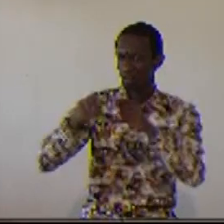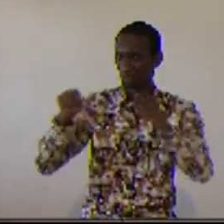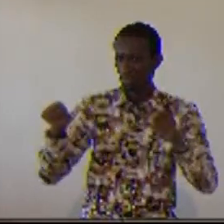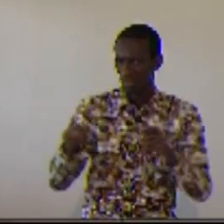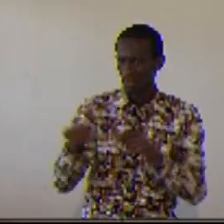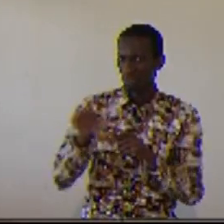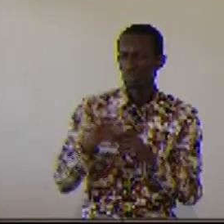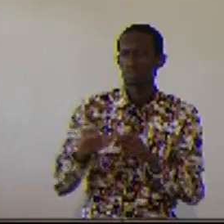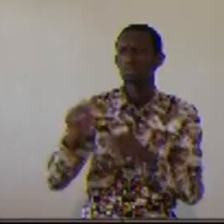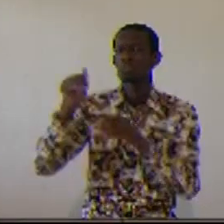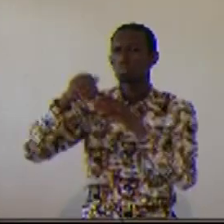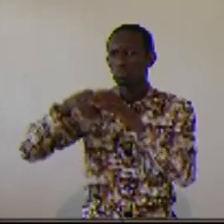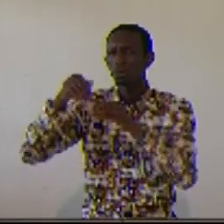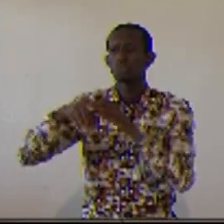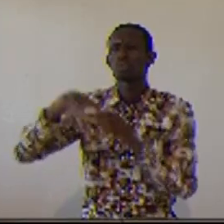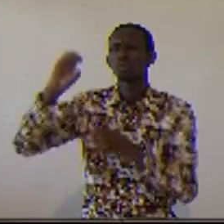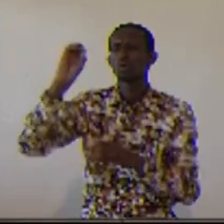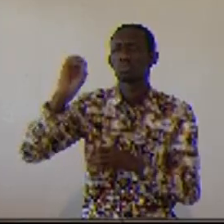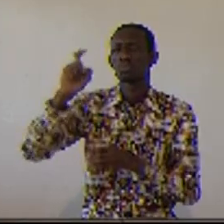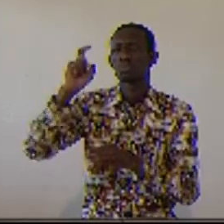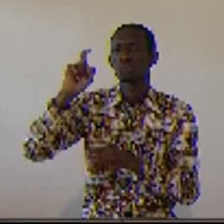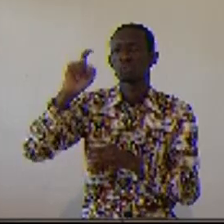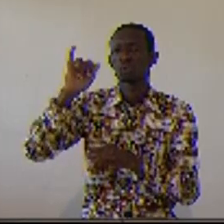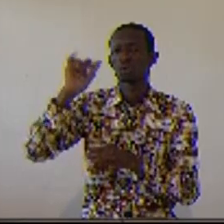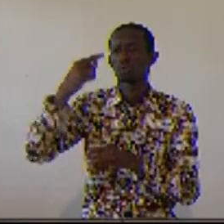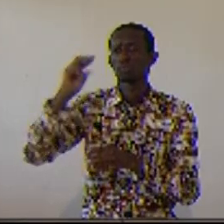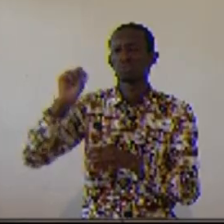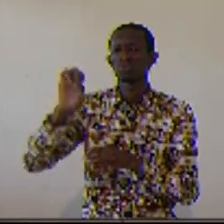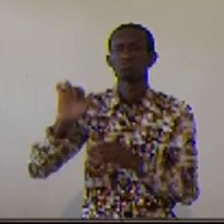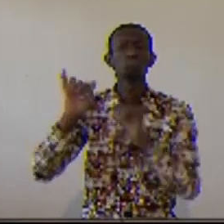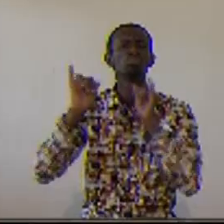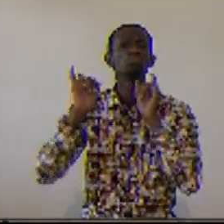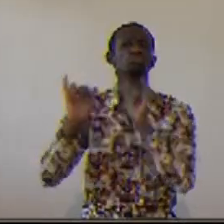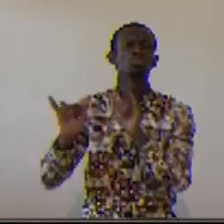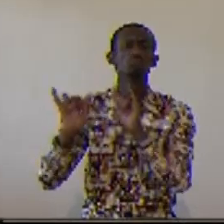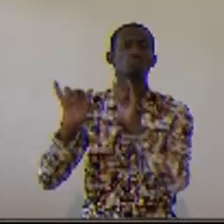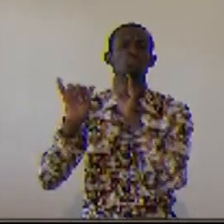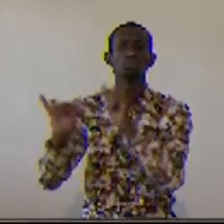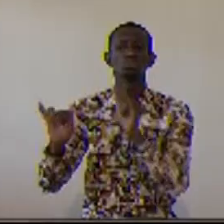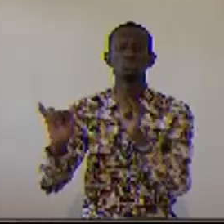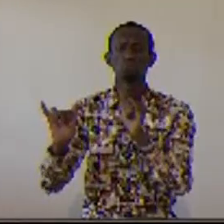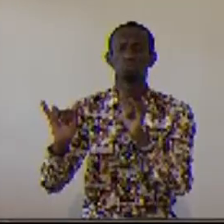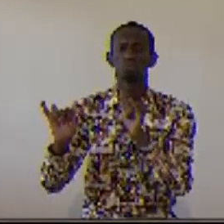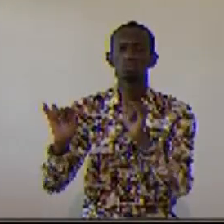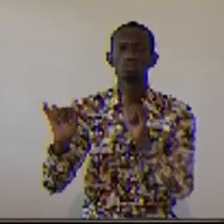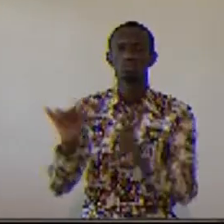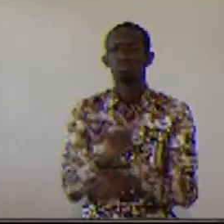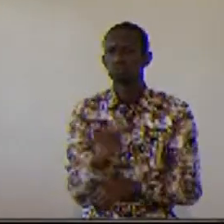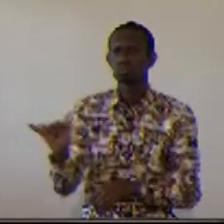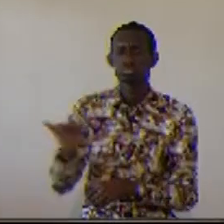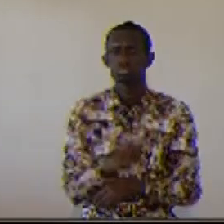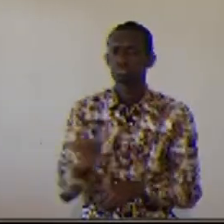the oxygen. It is permanent. It doesn't move. But here, this oxygen, this negative